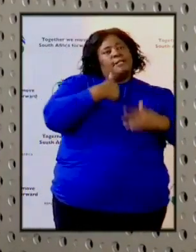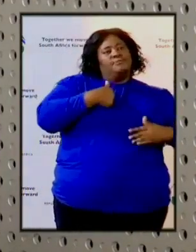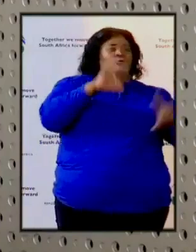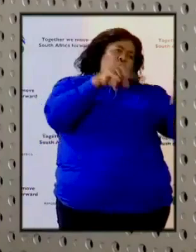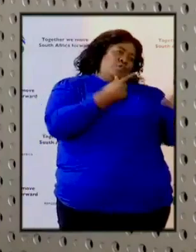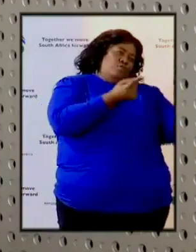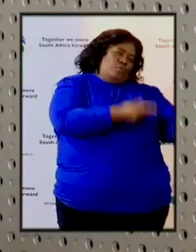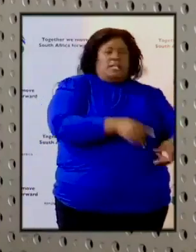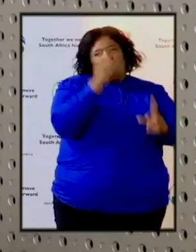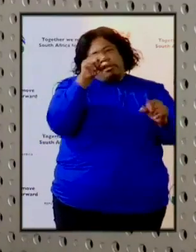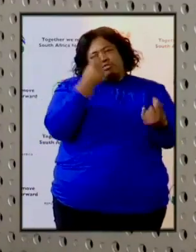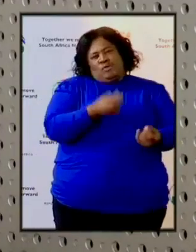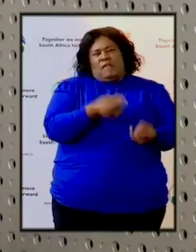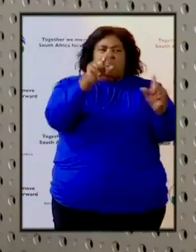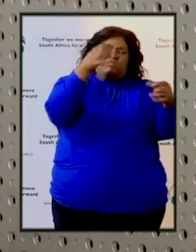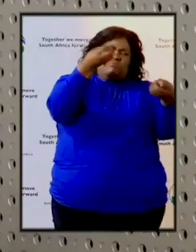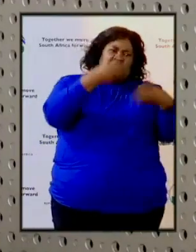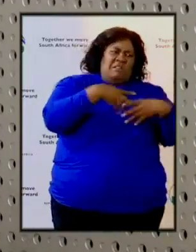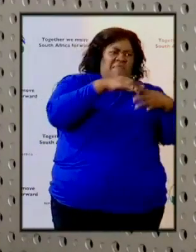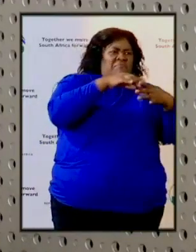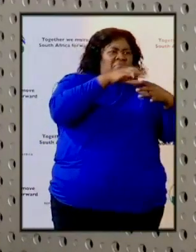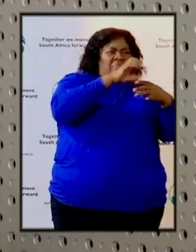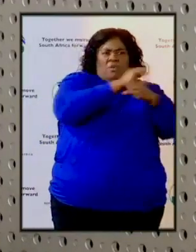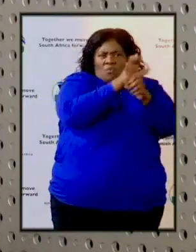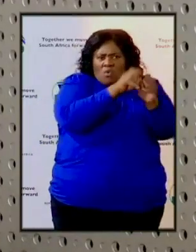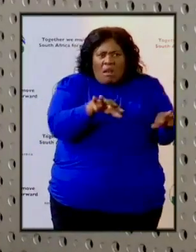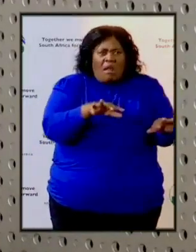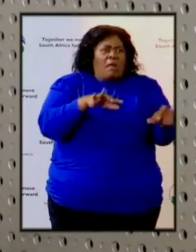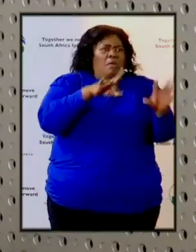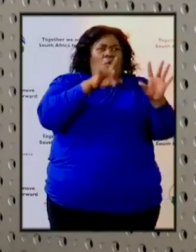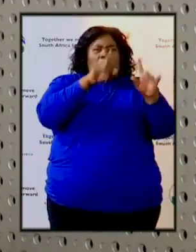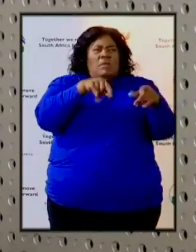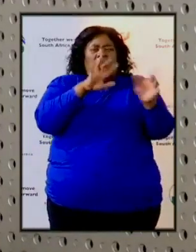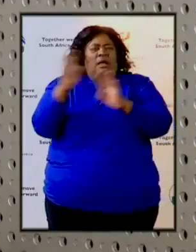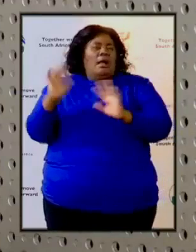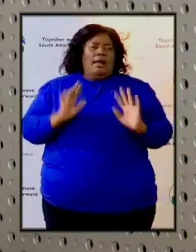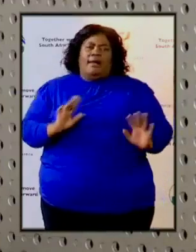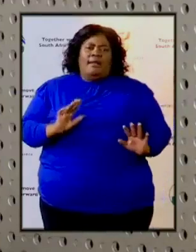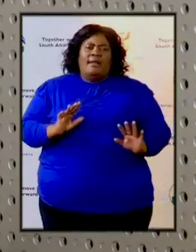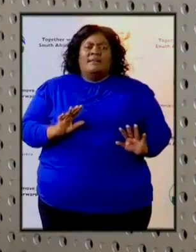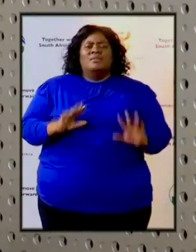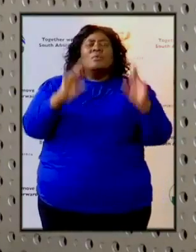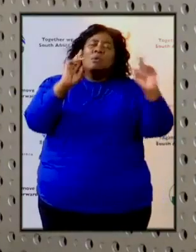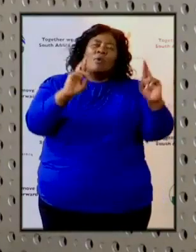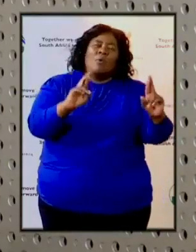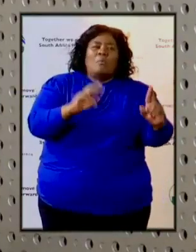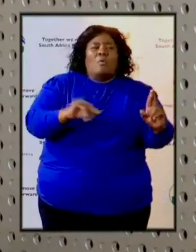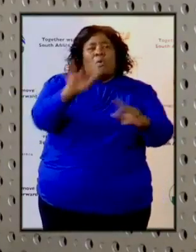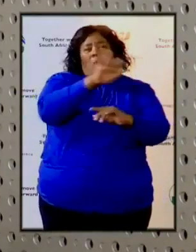this, we must do that. And we hope that all the citizens can understand that